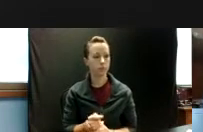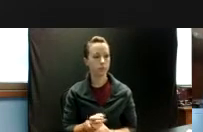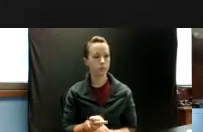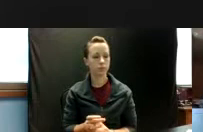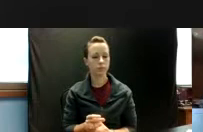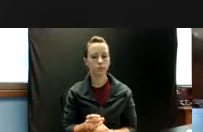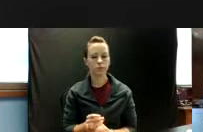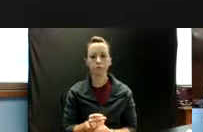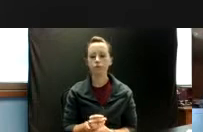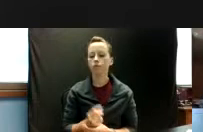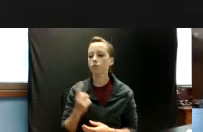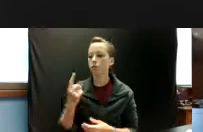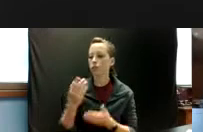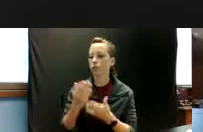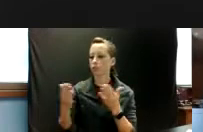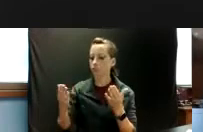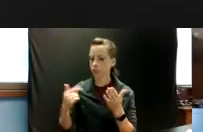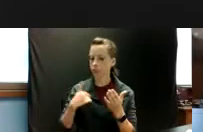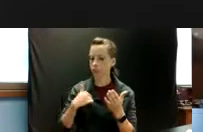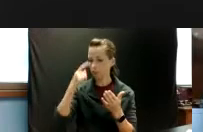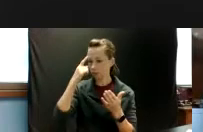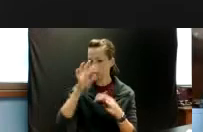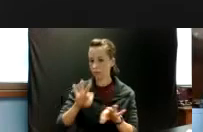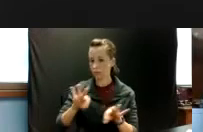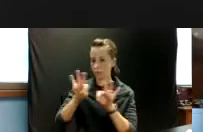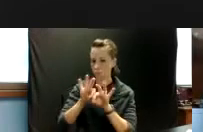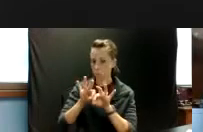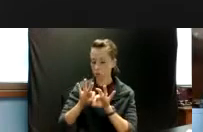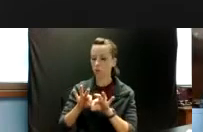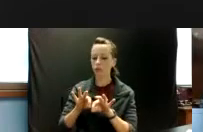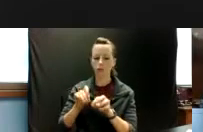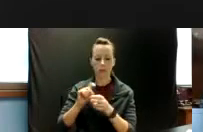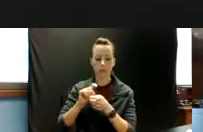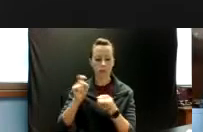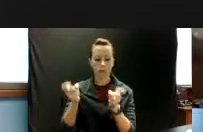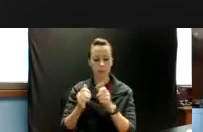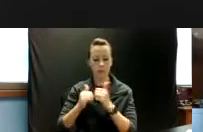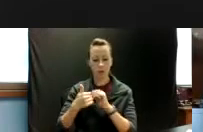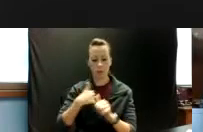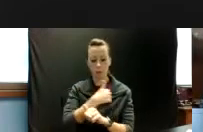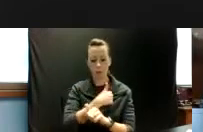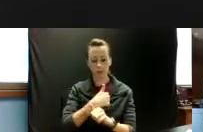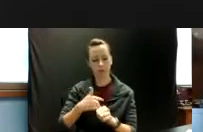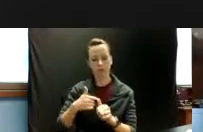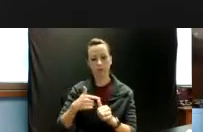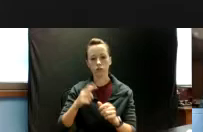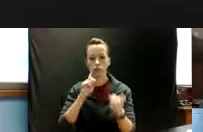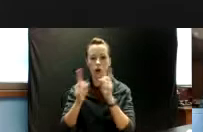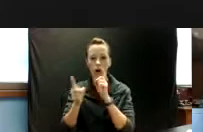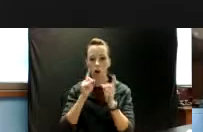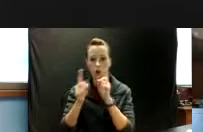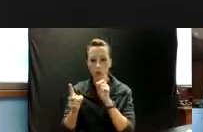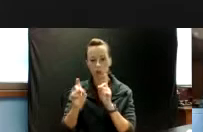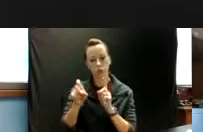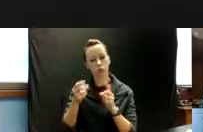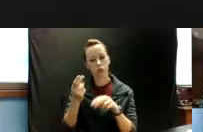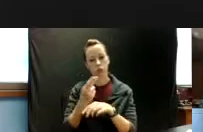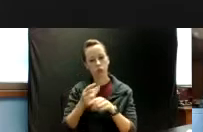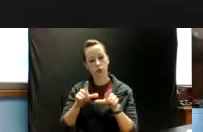So one thing that I think is really important is kind of changing the way that we just talk in general and using language that promotes